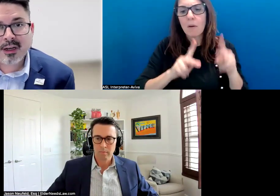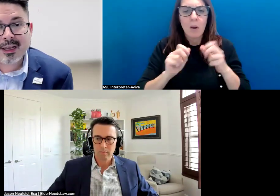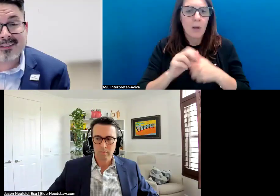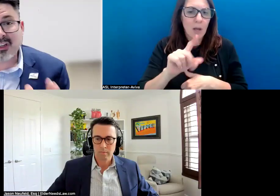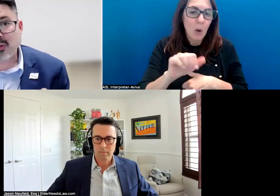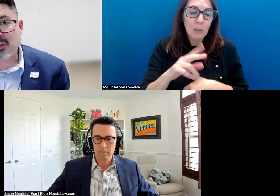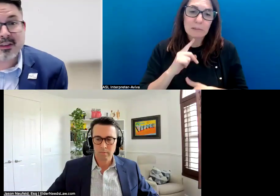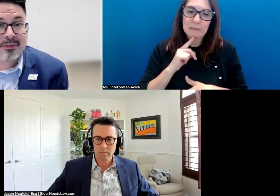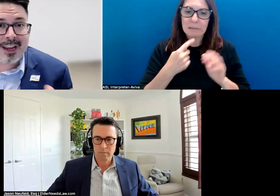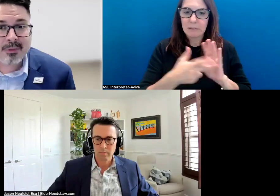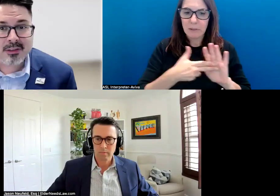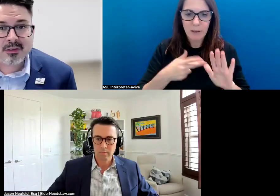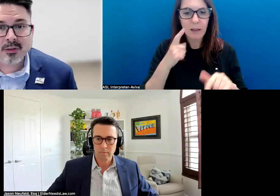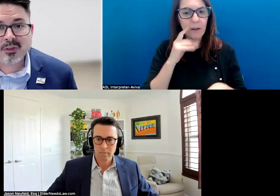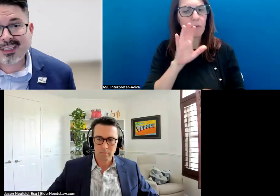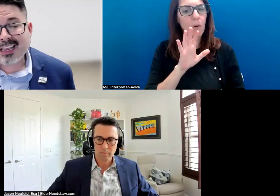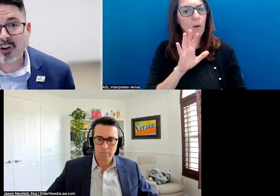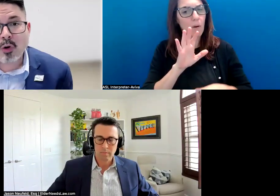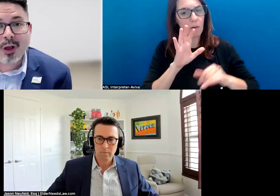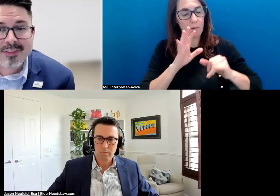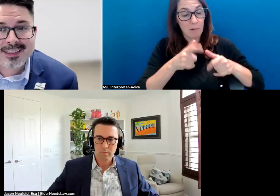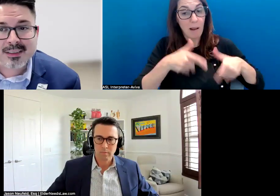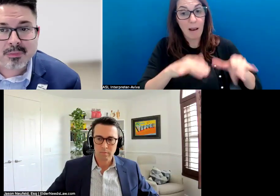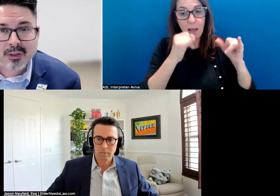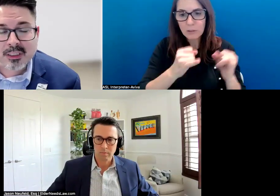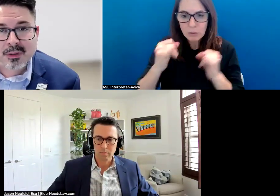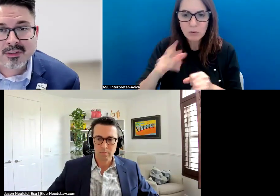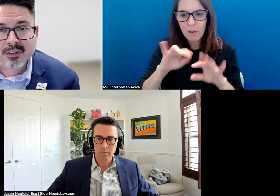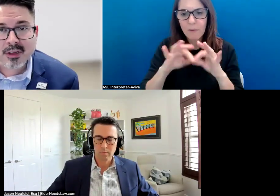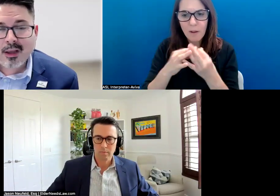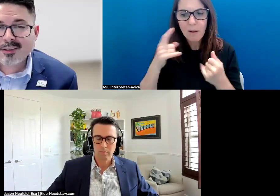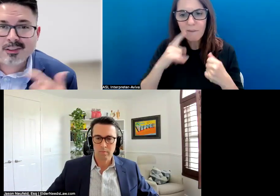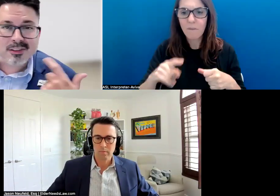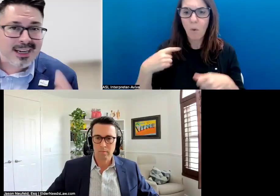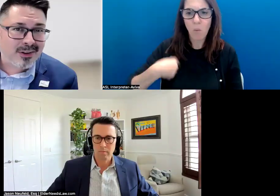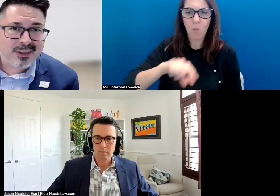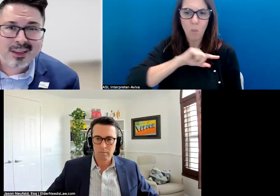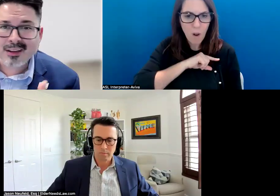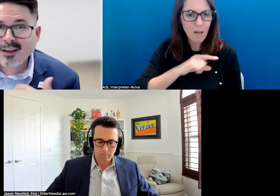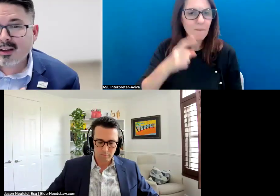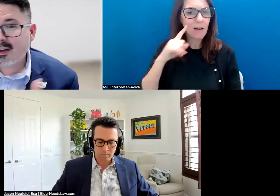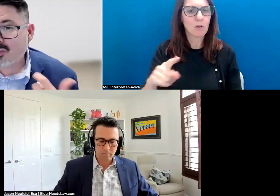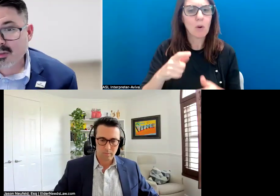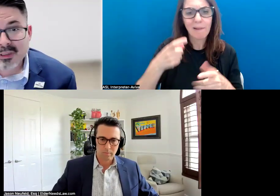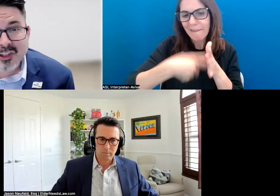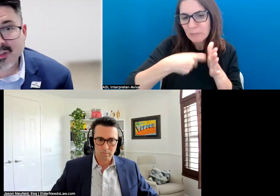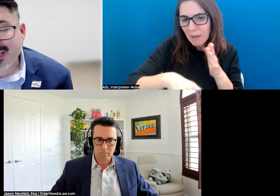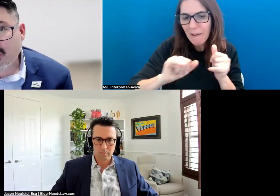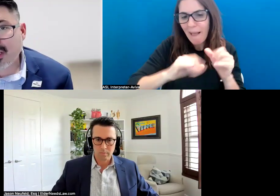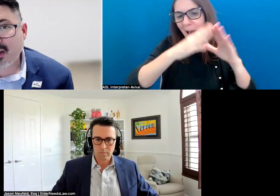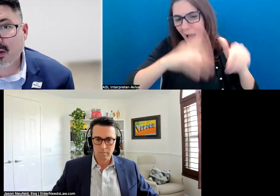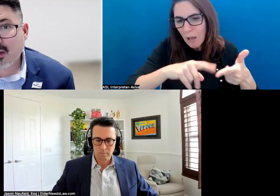allows individuals and their families to save for qualified disability expenses such as housing,